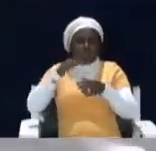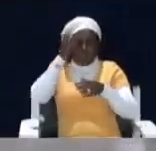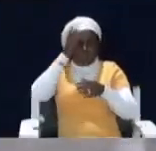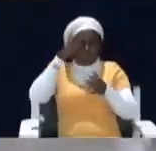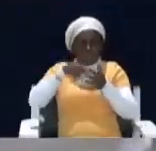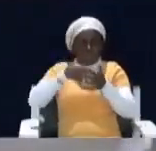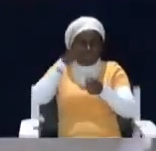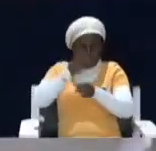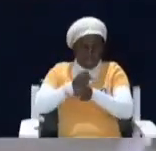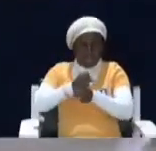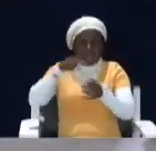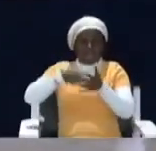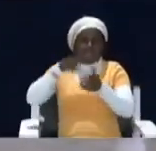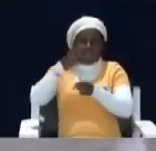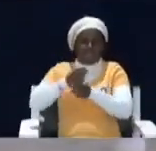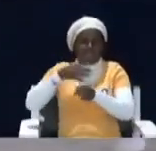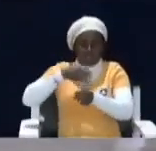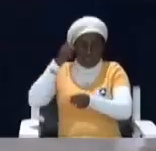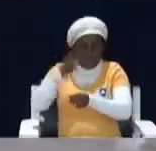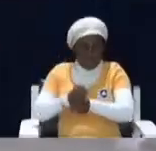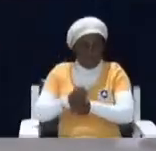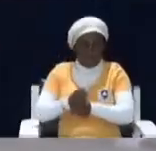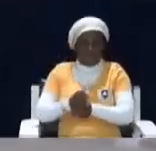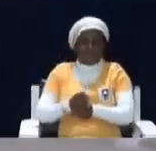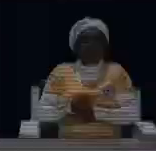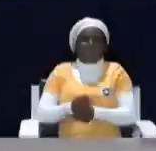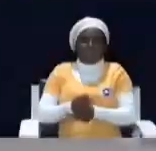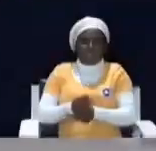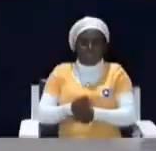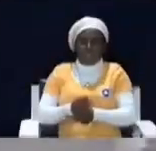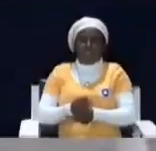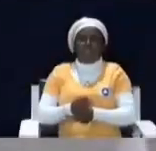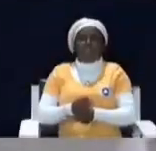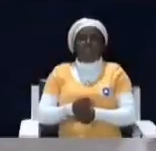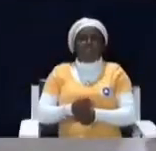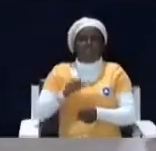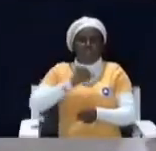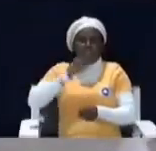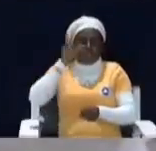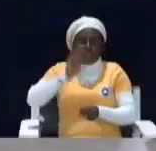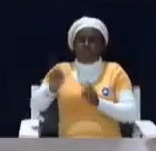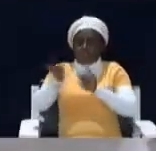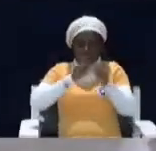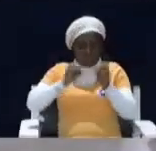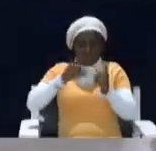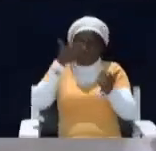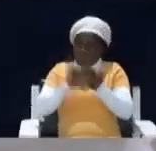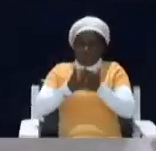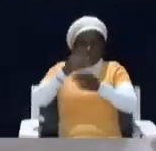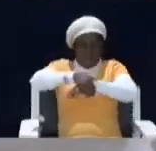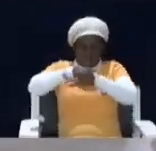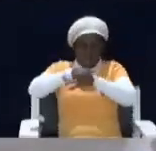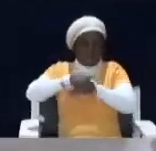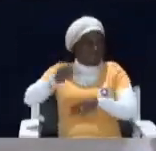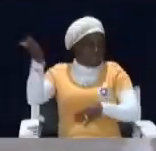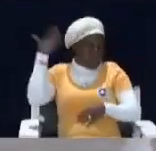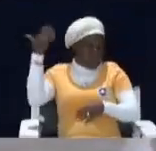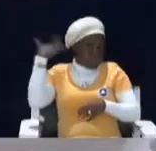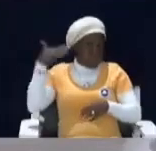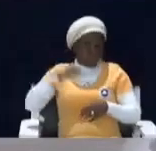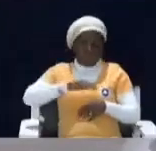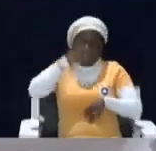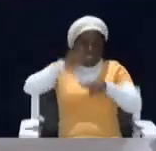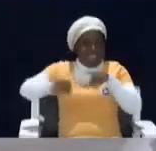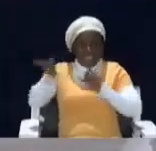year is my year. I must speak very well English, because before I cannot speak English like today.